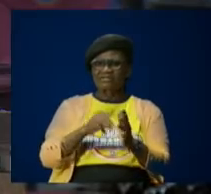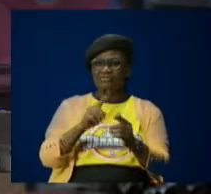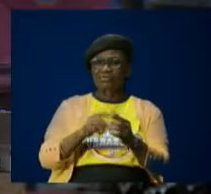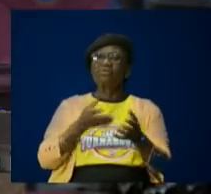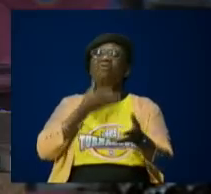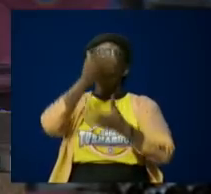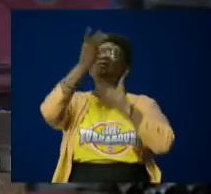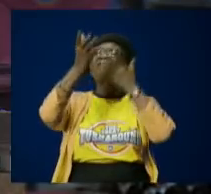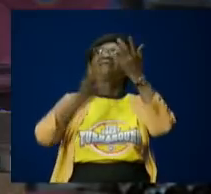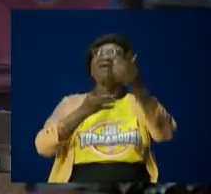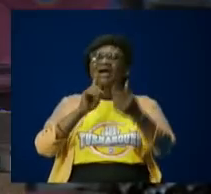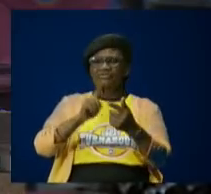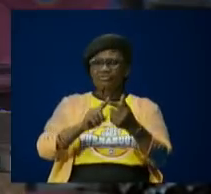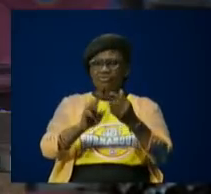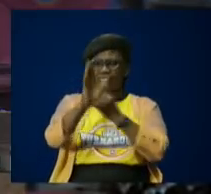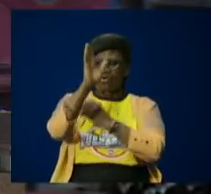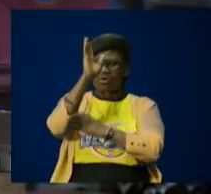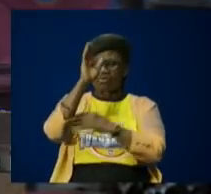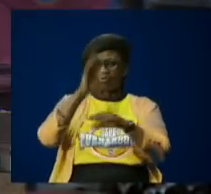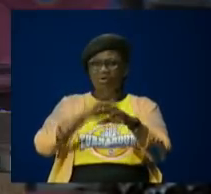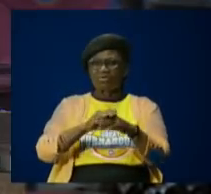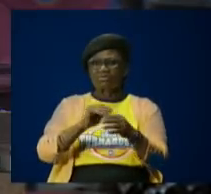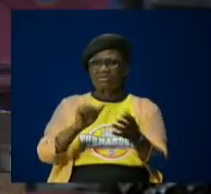these points.